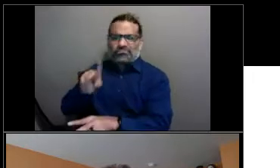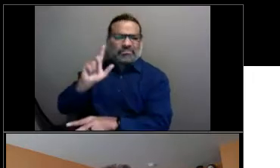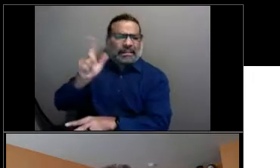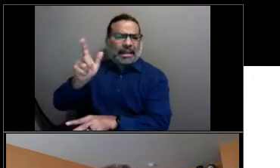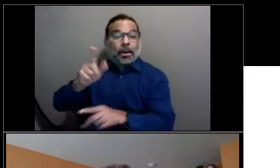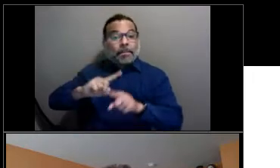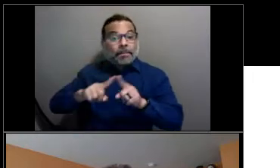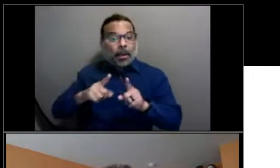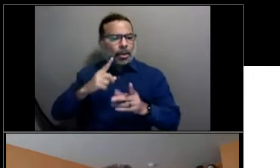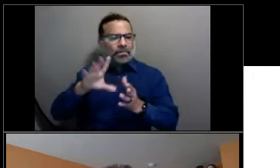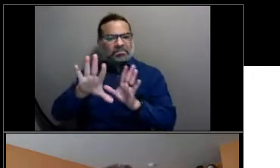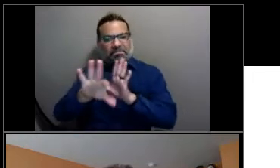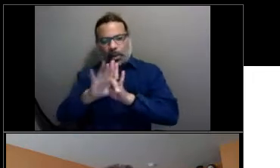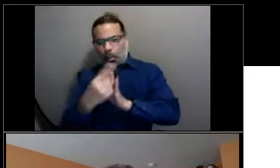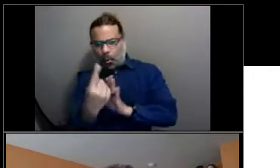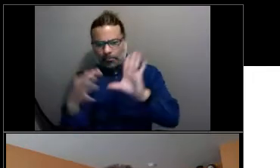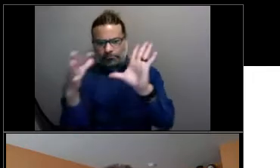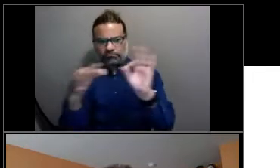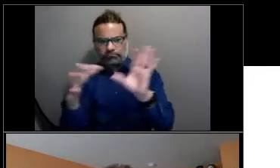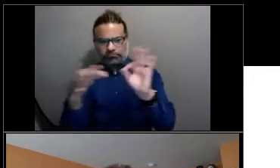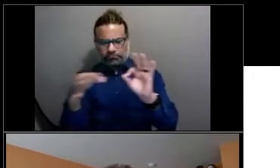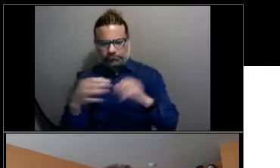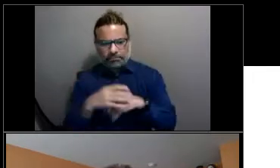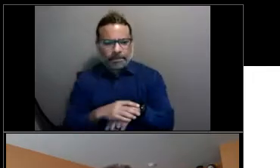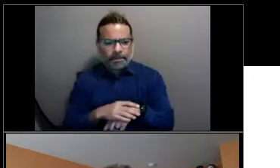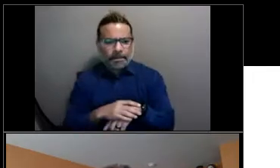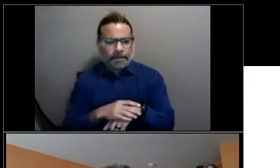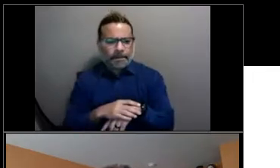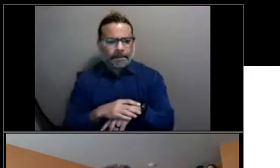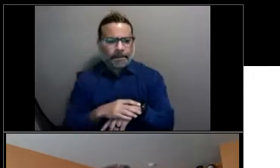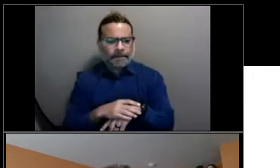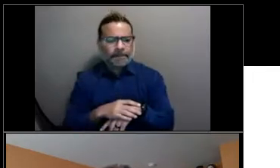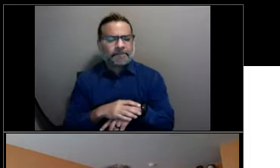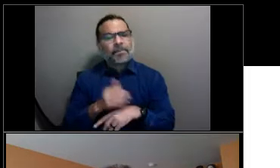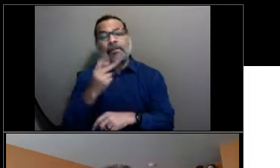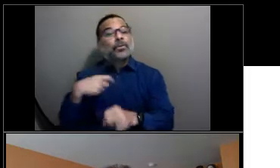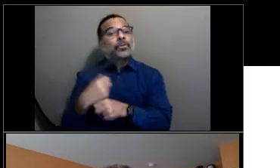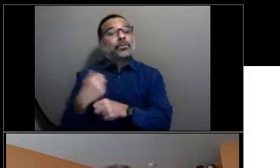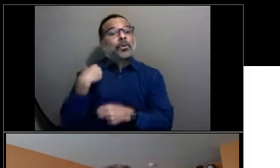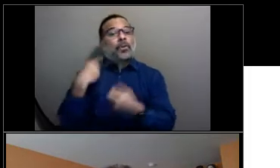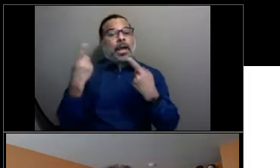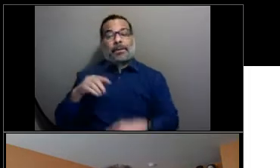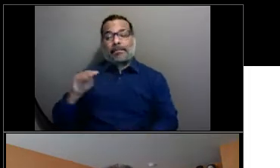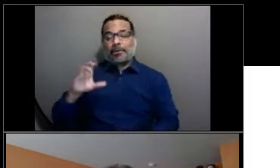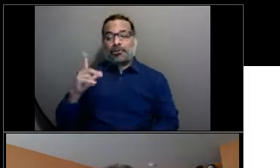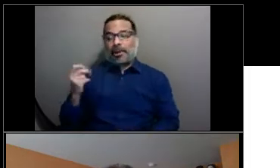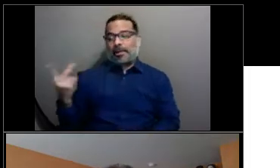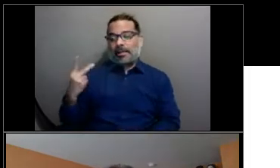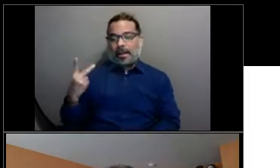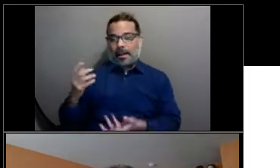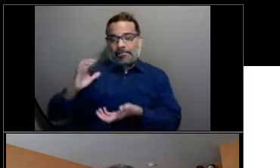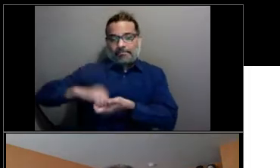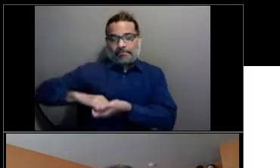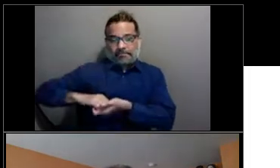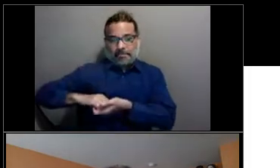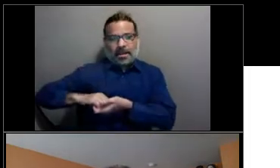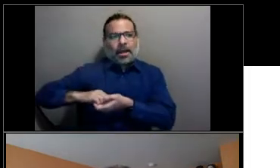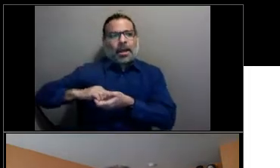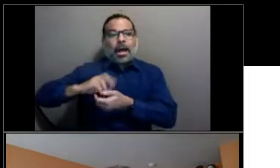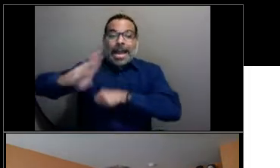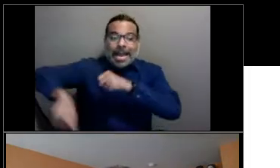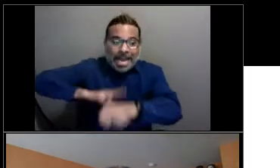at each of our respective organization websites. A few years ago, Michelle and I collaborated on some